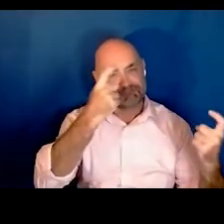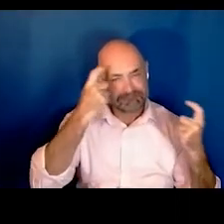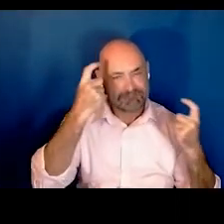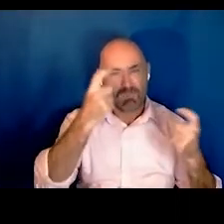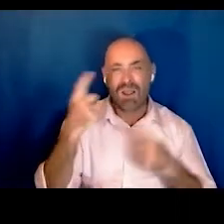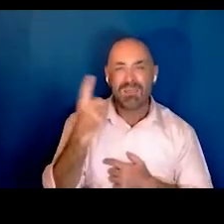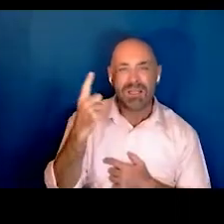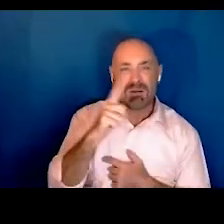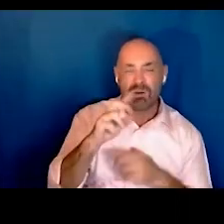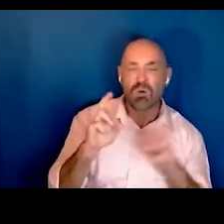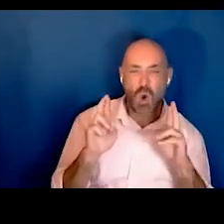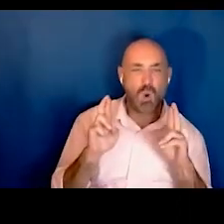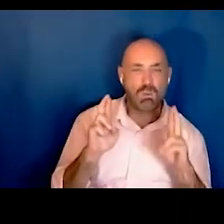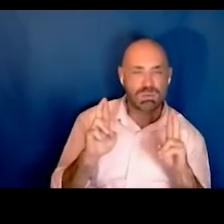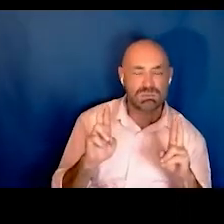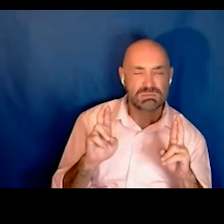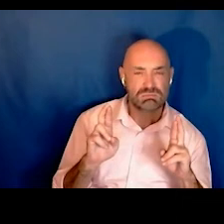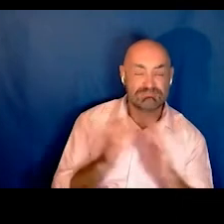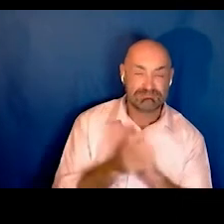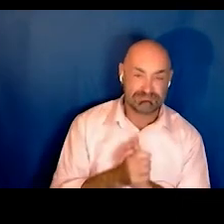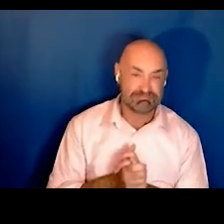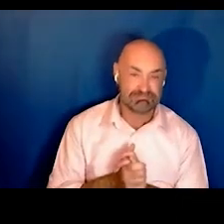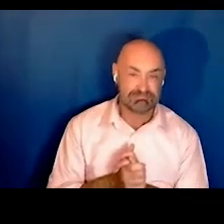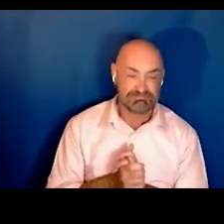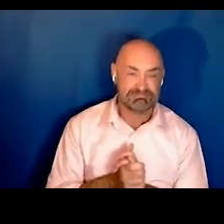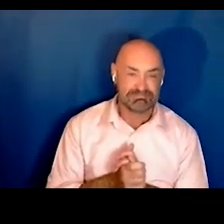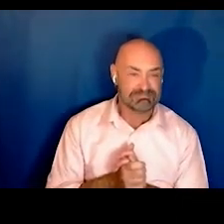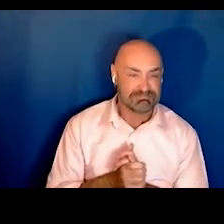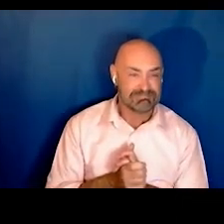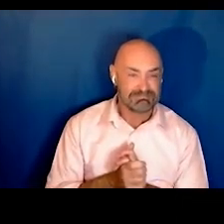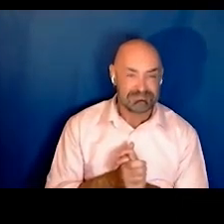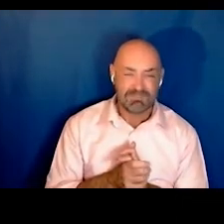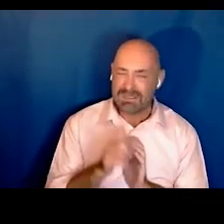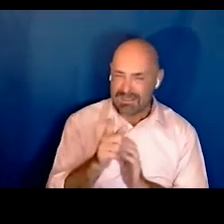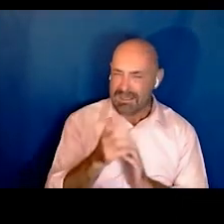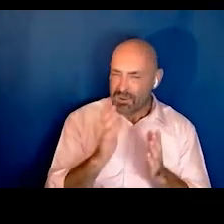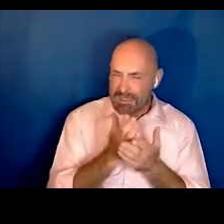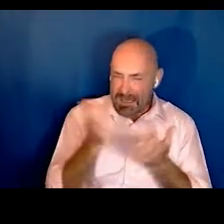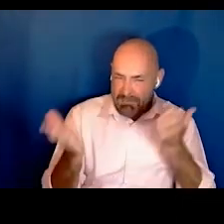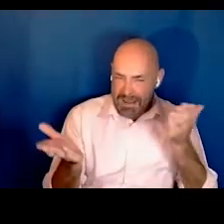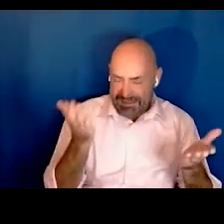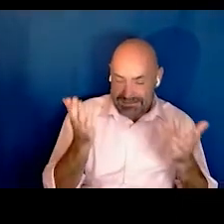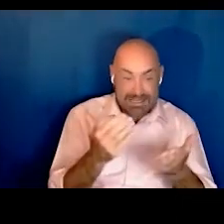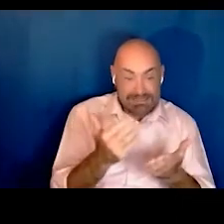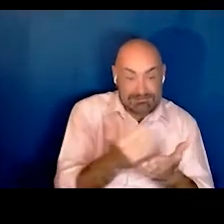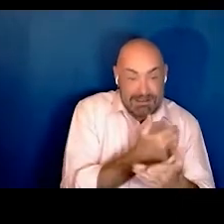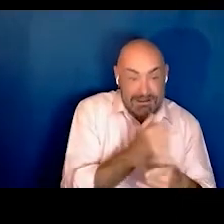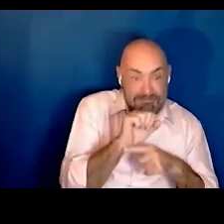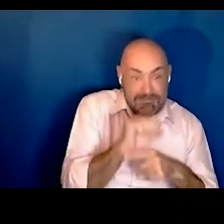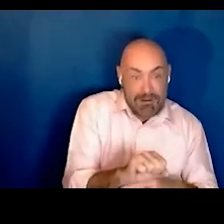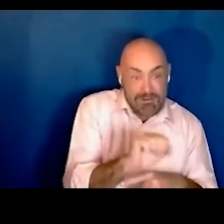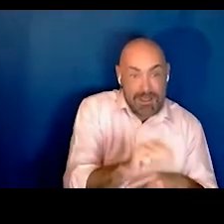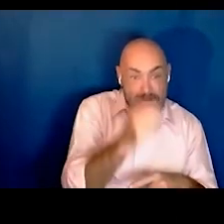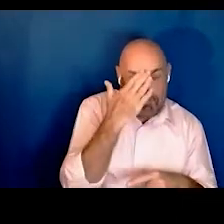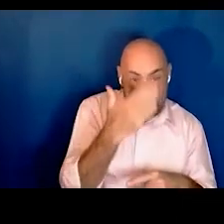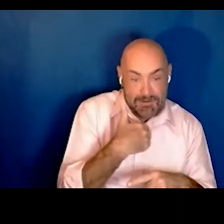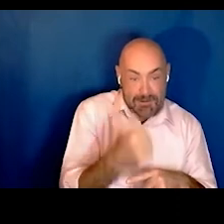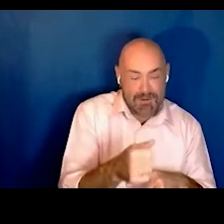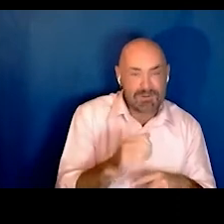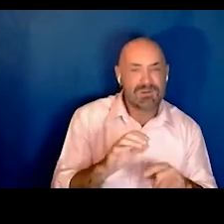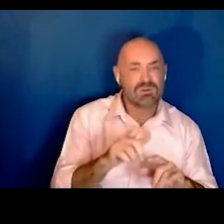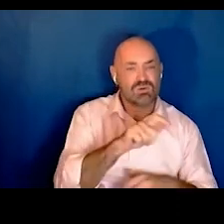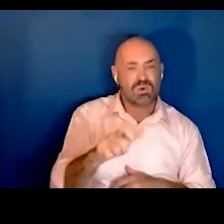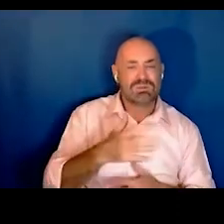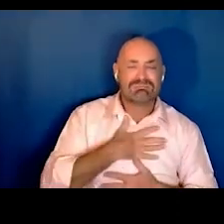importance of hope. And this quote says there's a fine balance between safeguarding the mental health of students who might feel climate